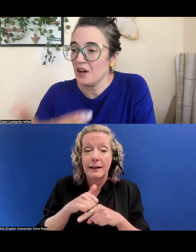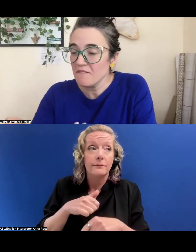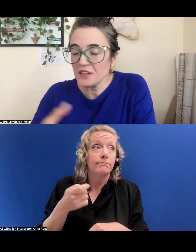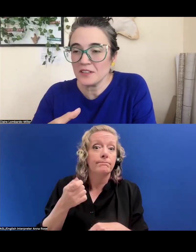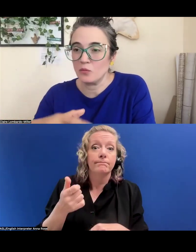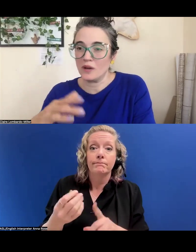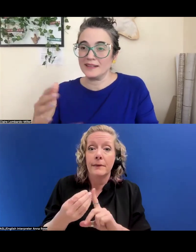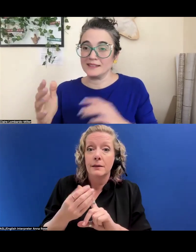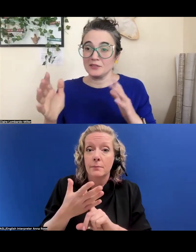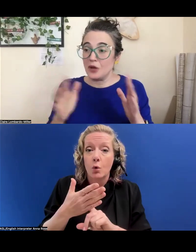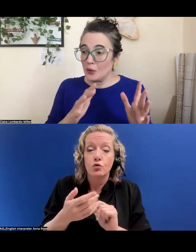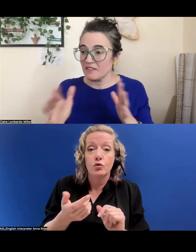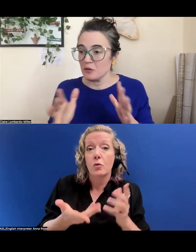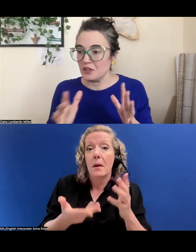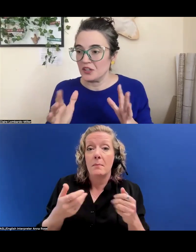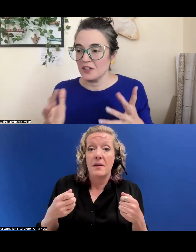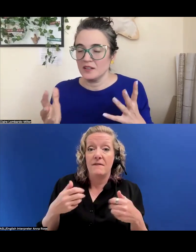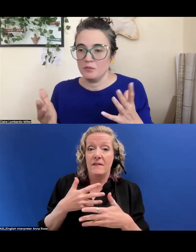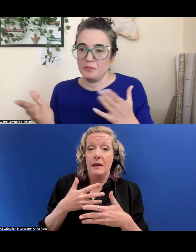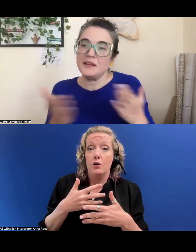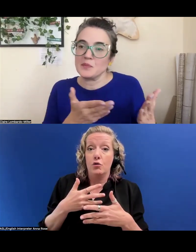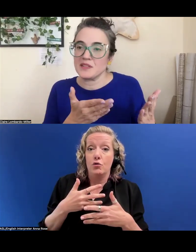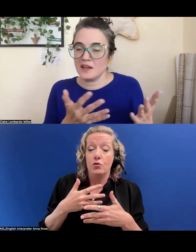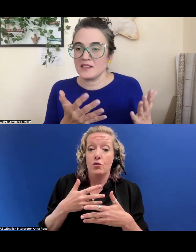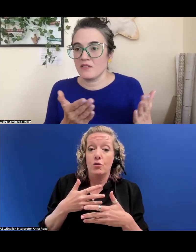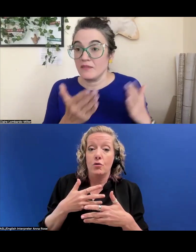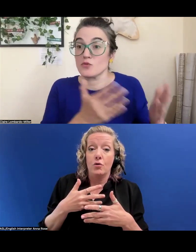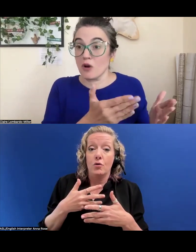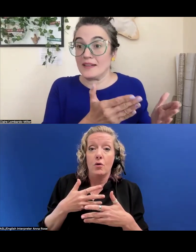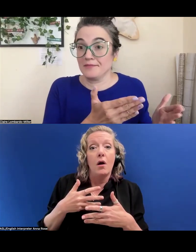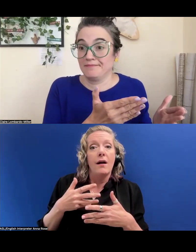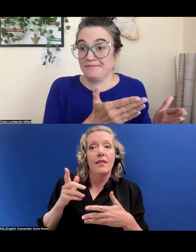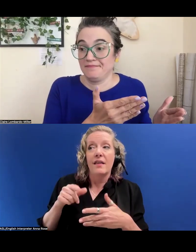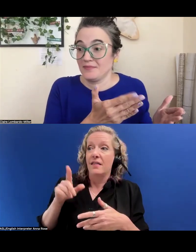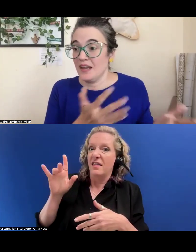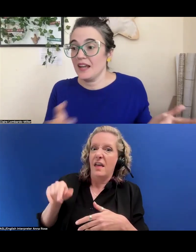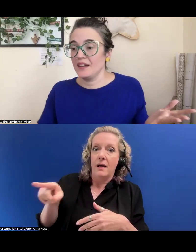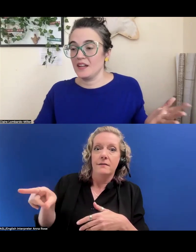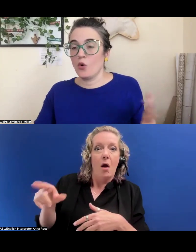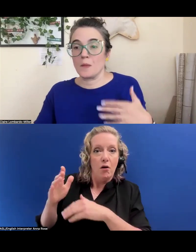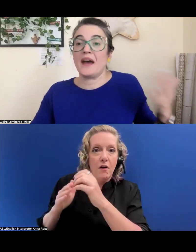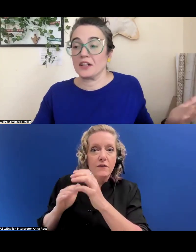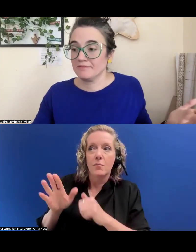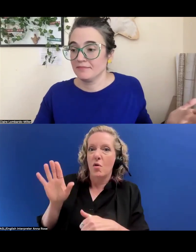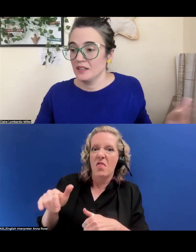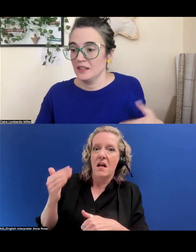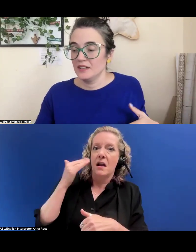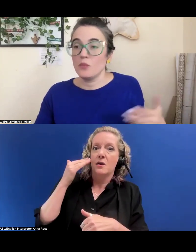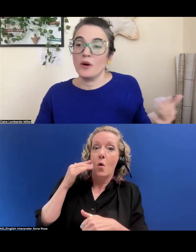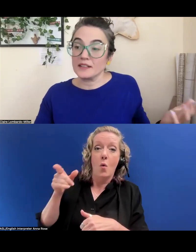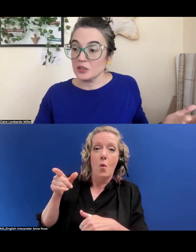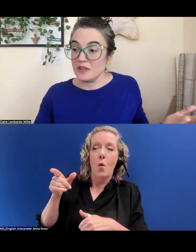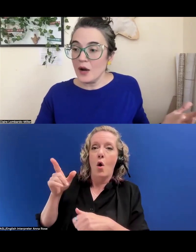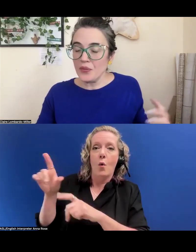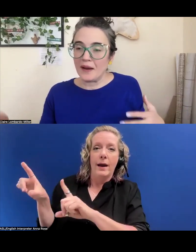that comfort in what is known and familiar becomes seen as the thing that's right and or better than